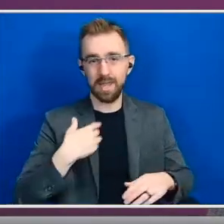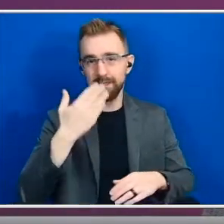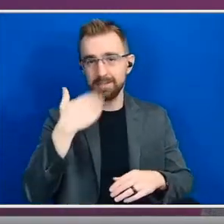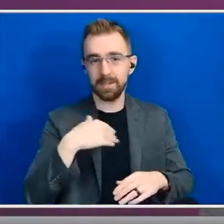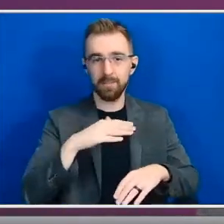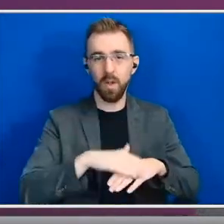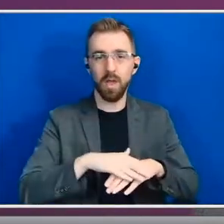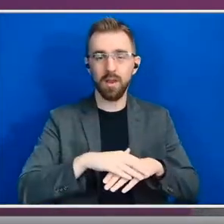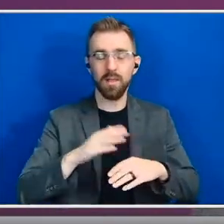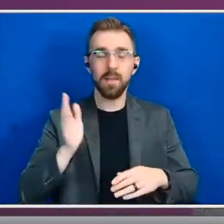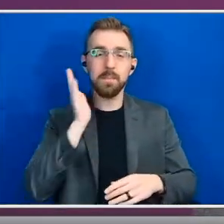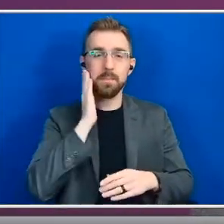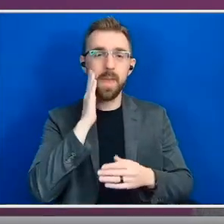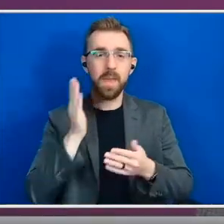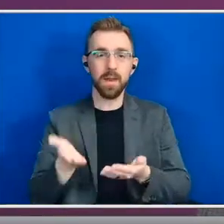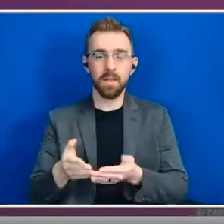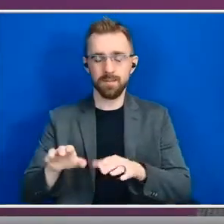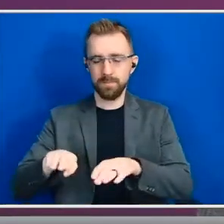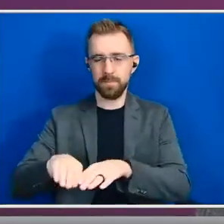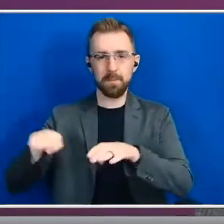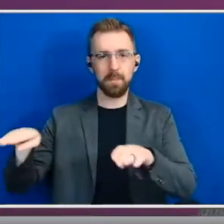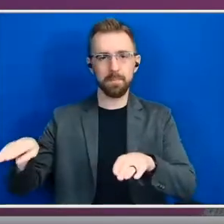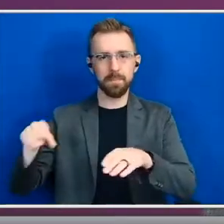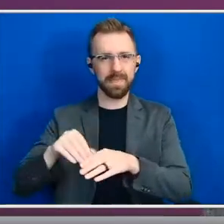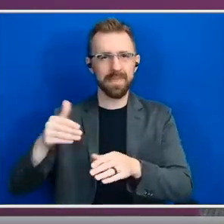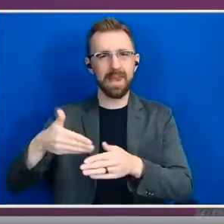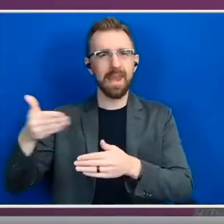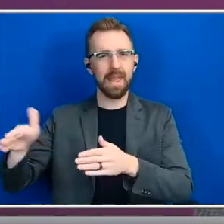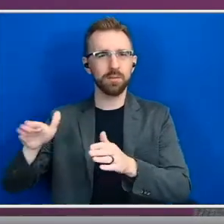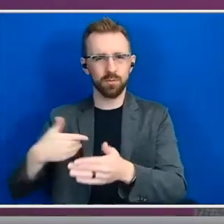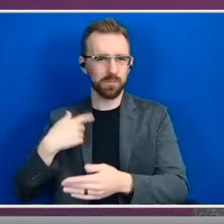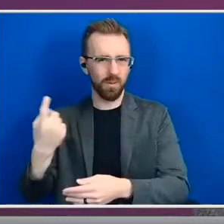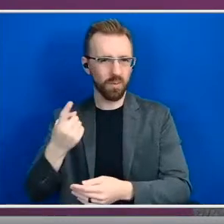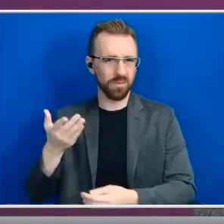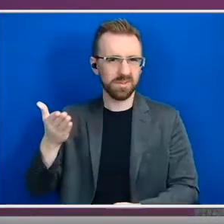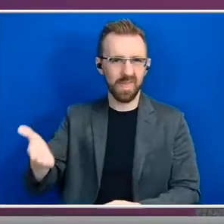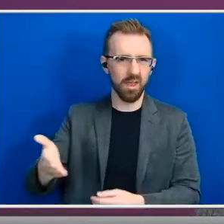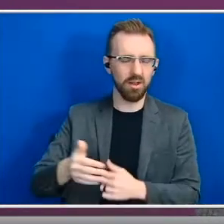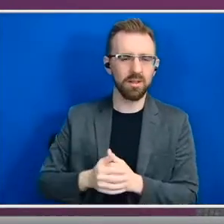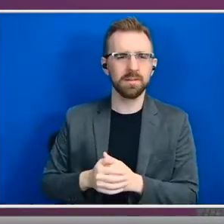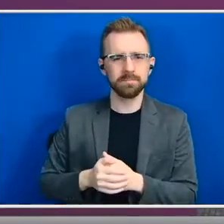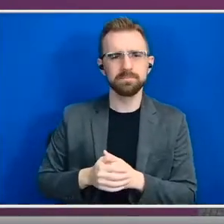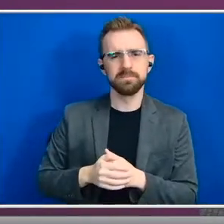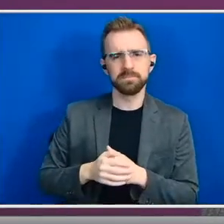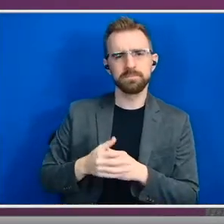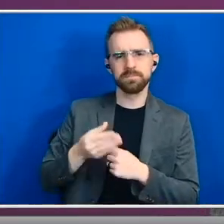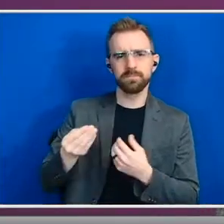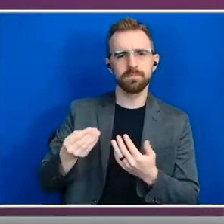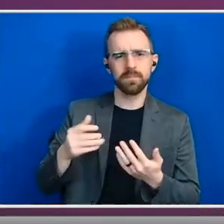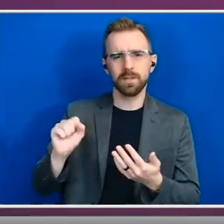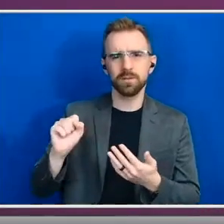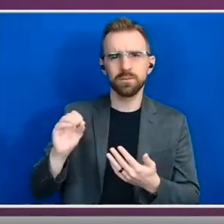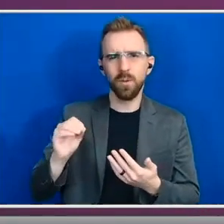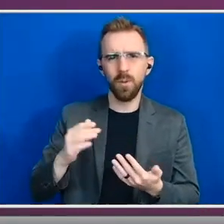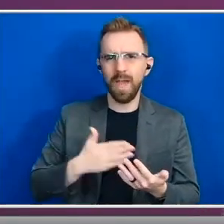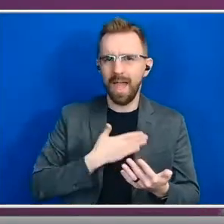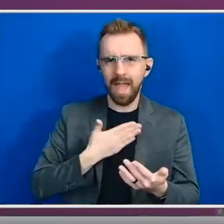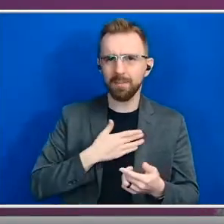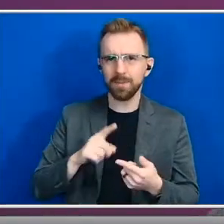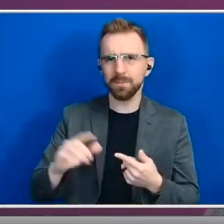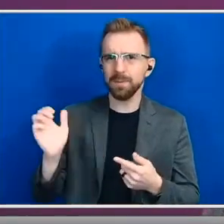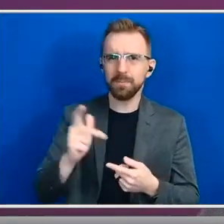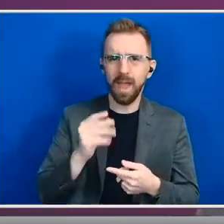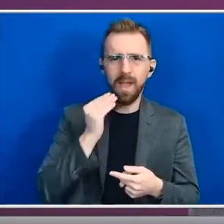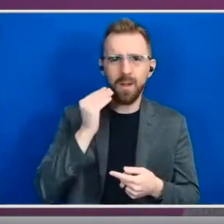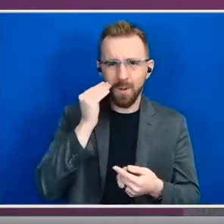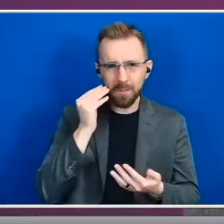right in the next room, so I was always there. Yeah. And we were so happy to be back home,